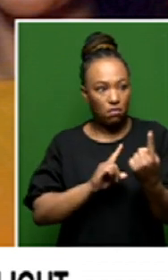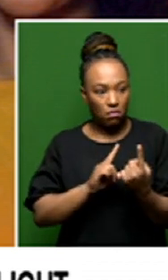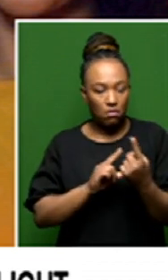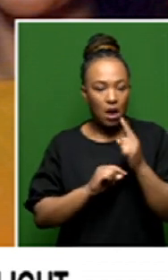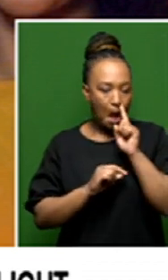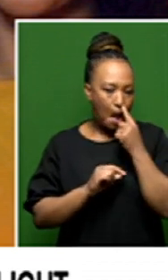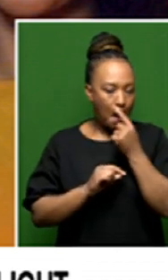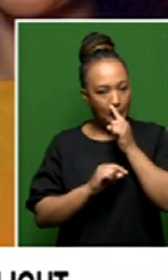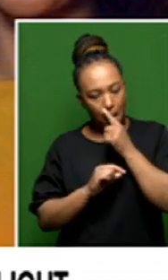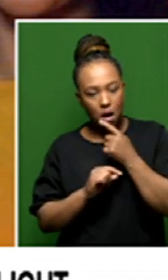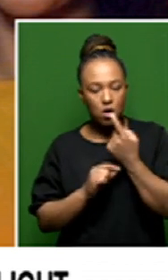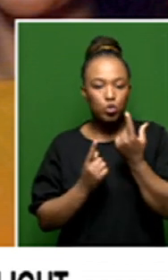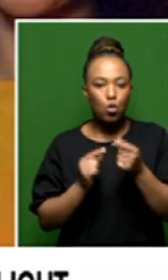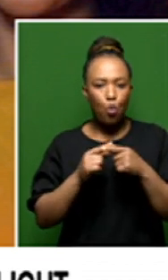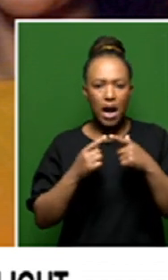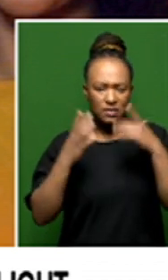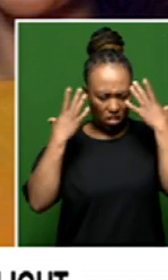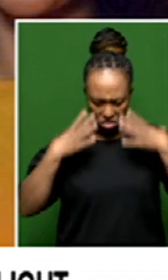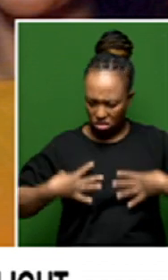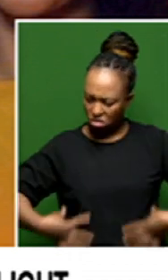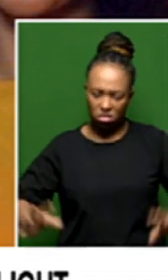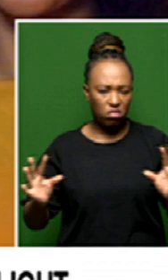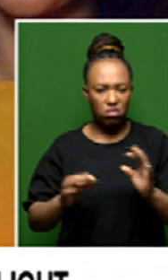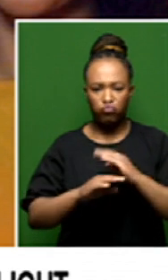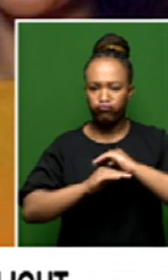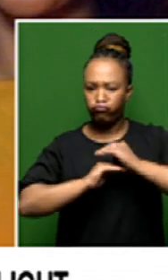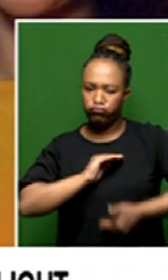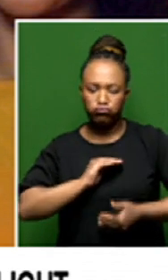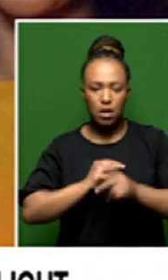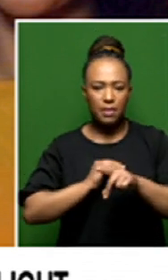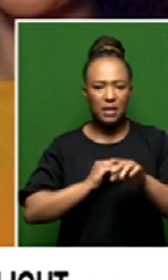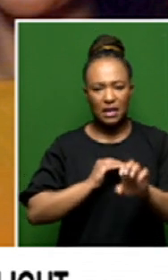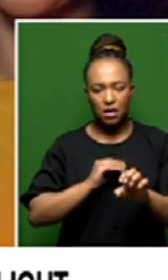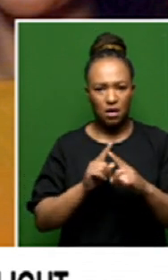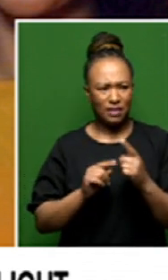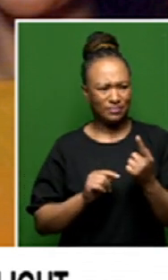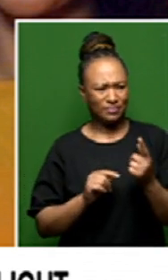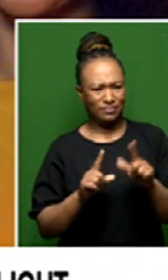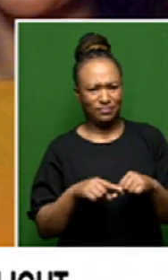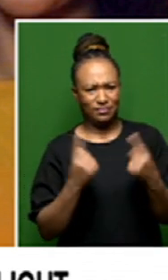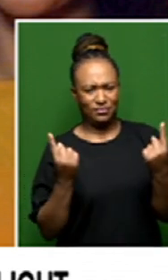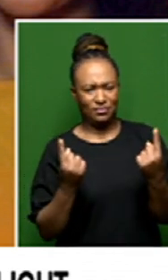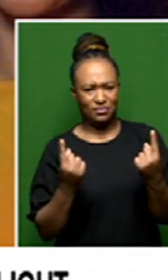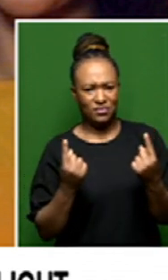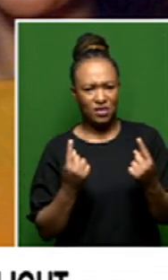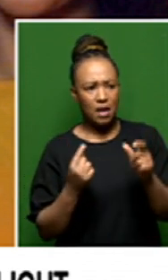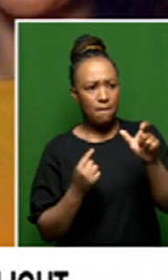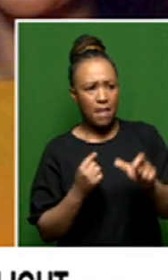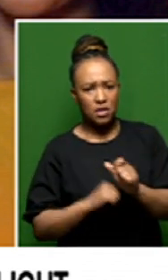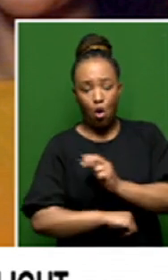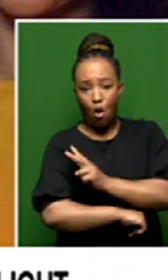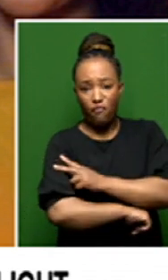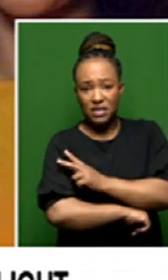is always in head-to-toe PPE. So I found that very unusual that an official from the Kenyan Department of